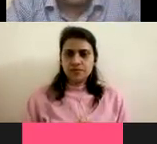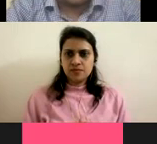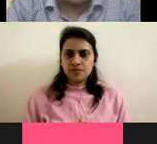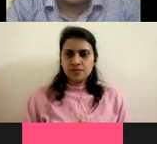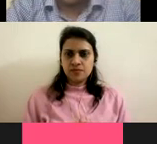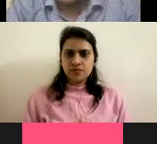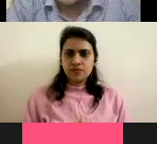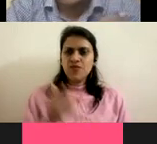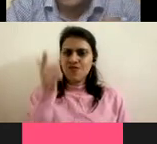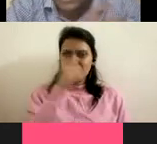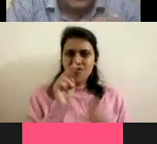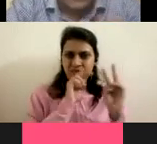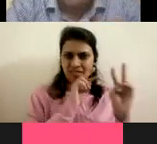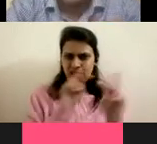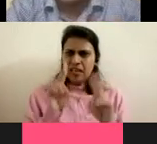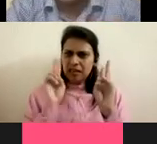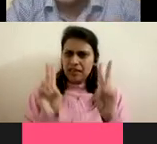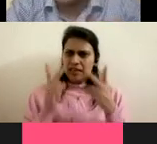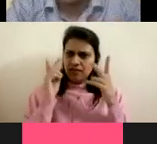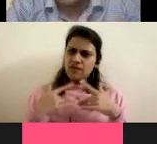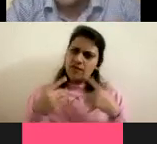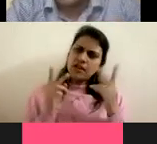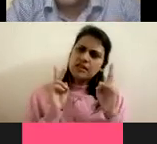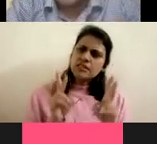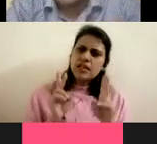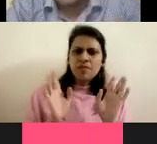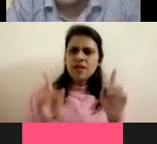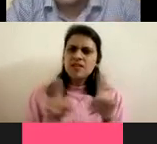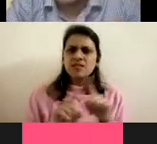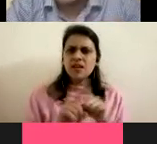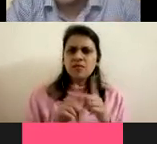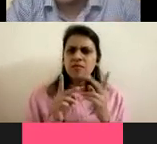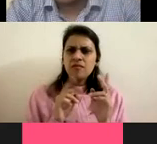a video jab aap logon ne dekha, kuch alag laga aapko ye video mein? Usual video tha kya?